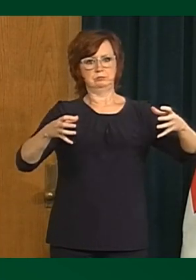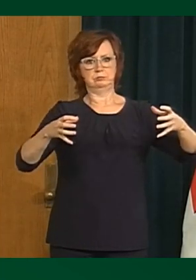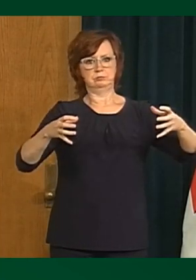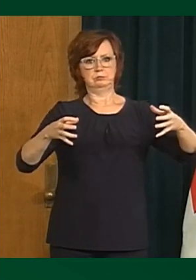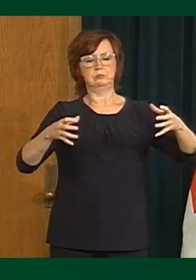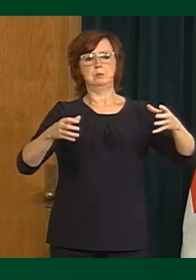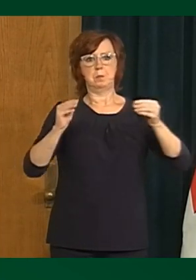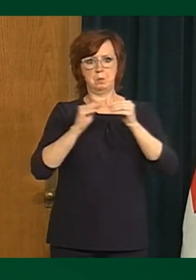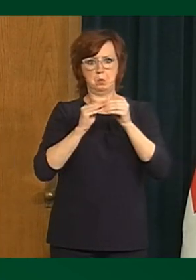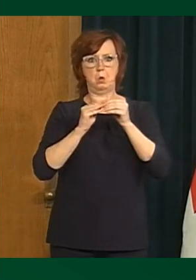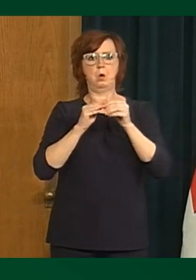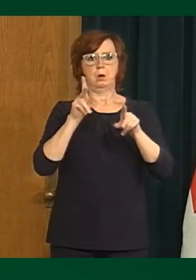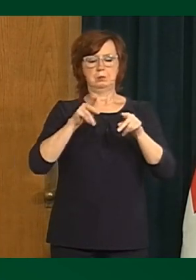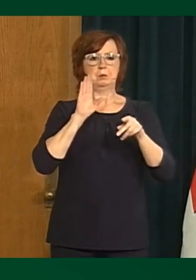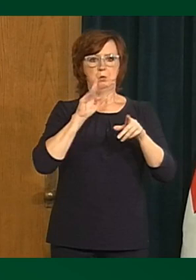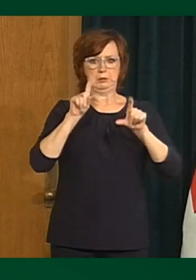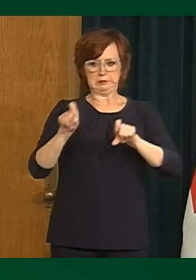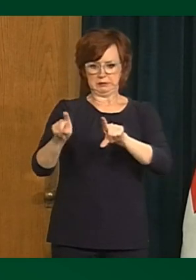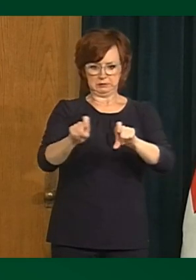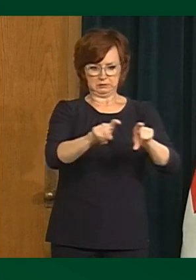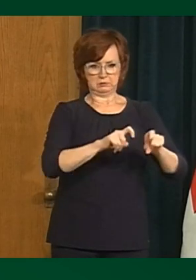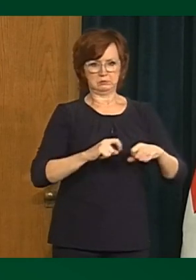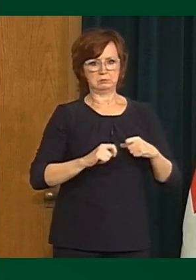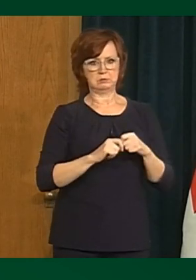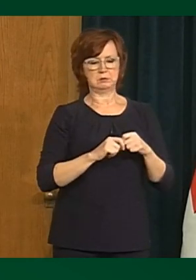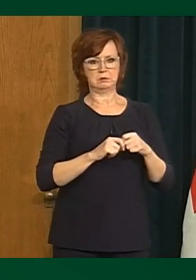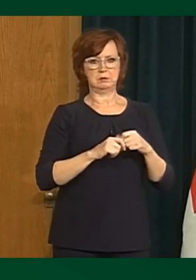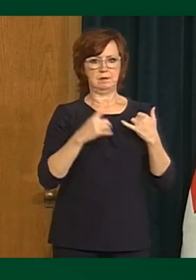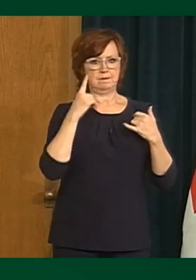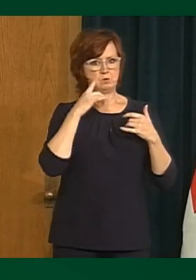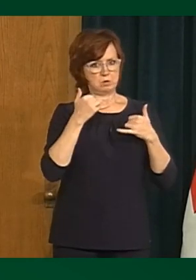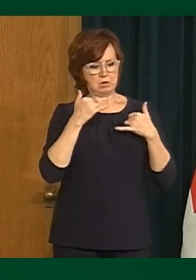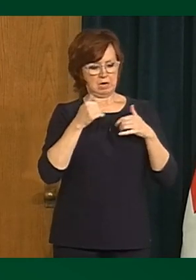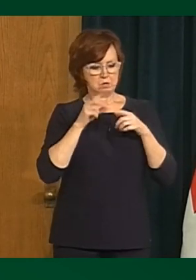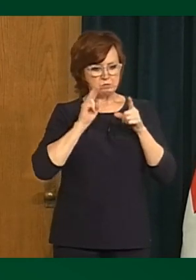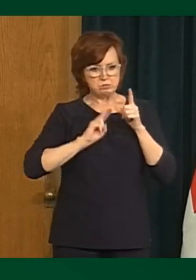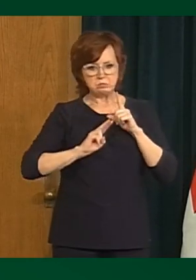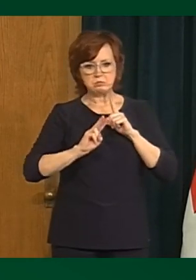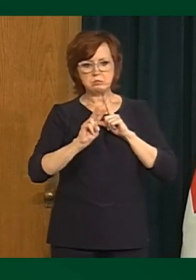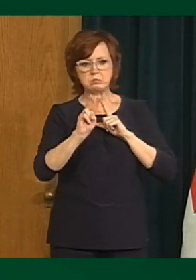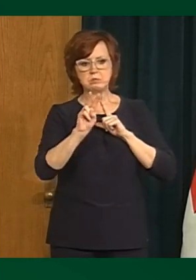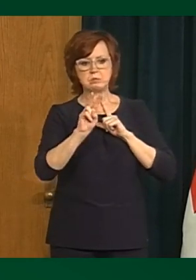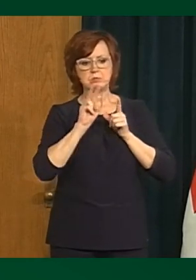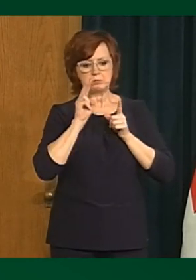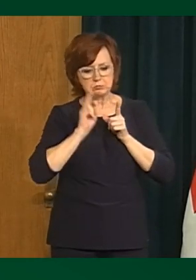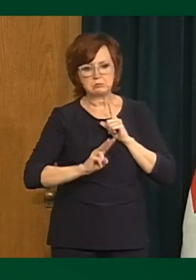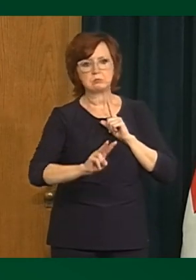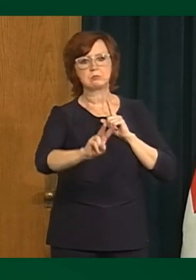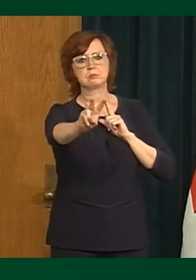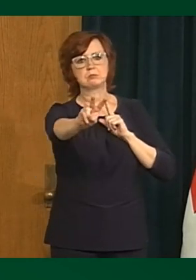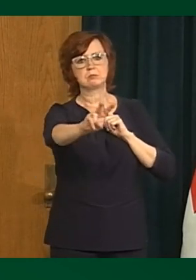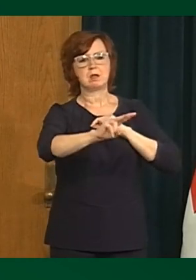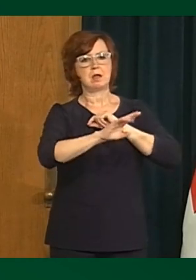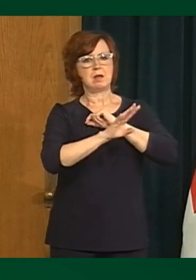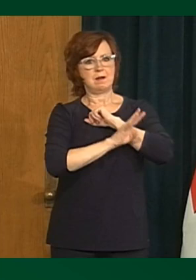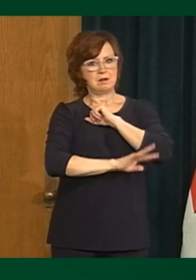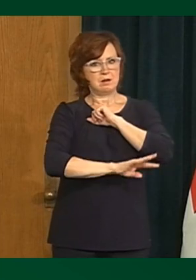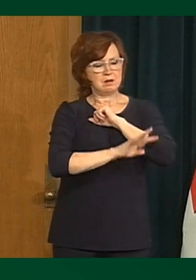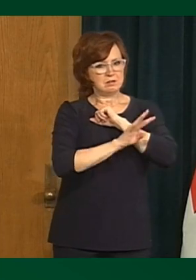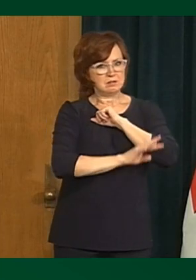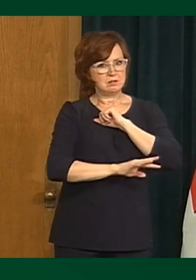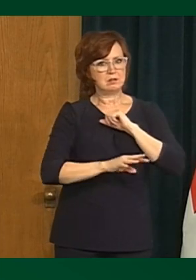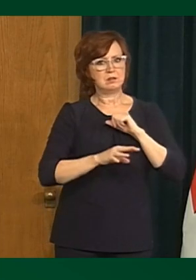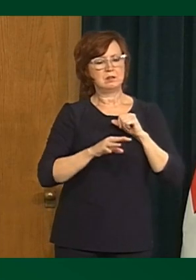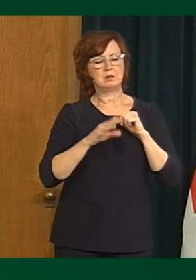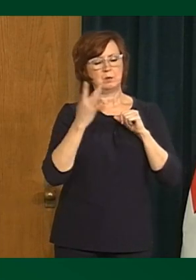have to remember that, you know, we're looking at this for the medium to long term. And as the fall comes, obviously, with coughs, colds going around, we fully expect